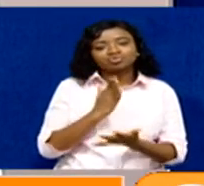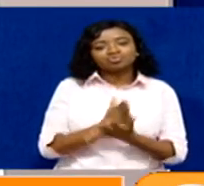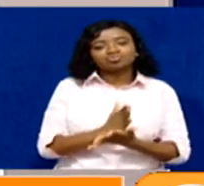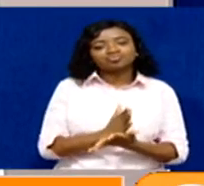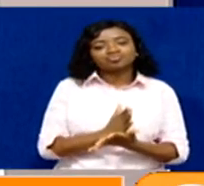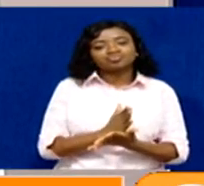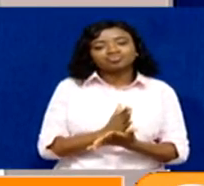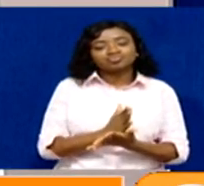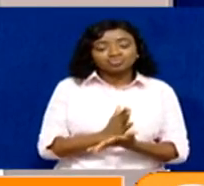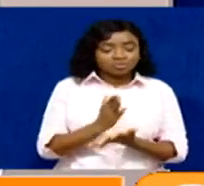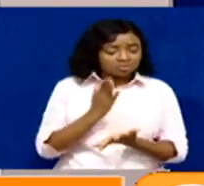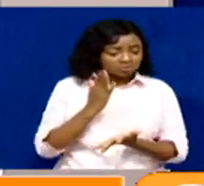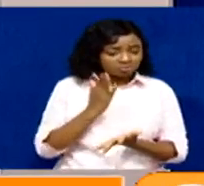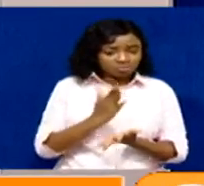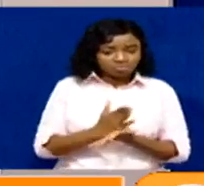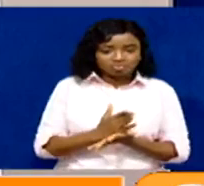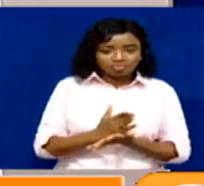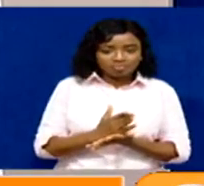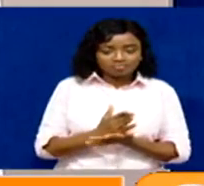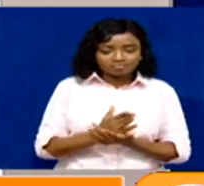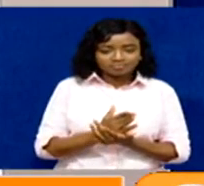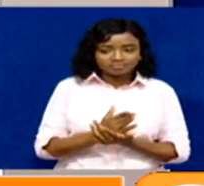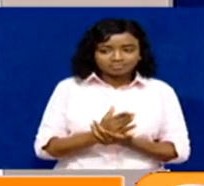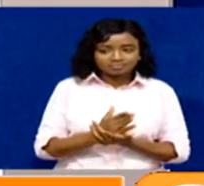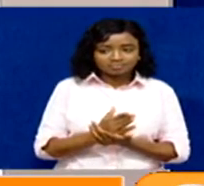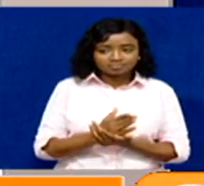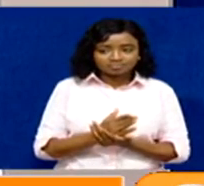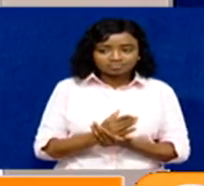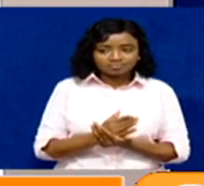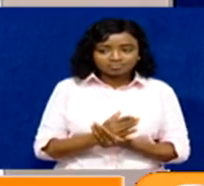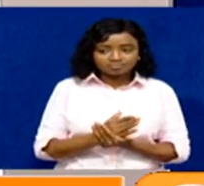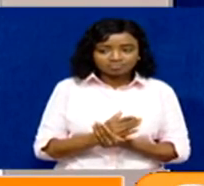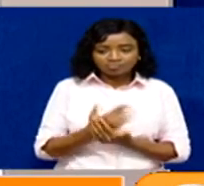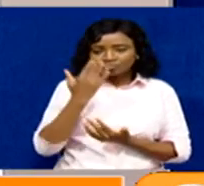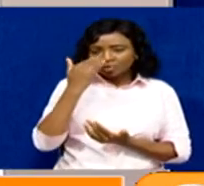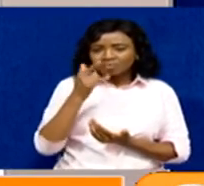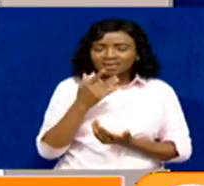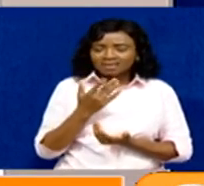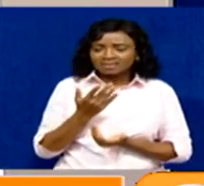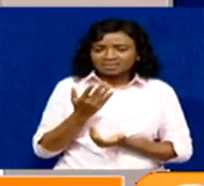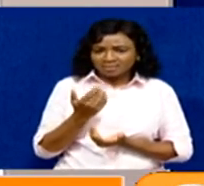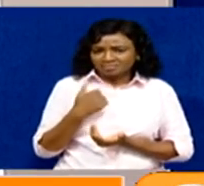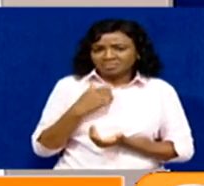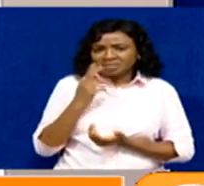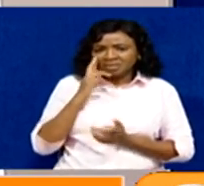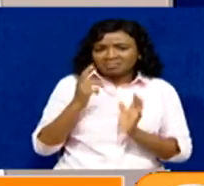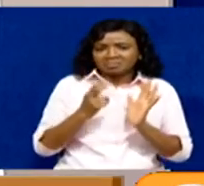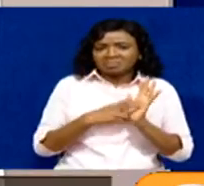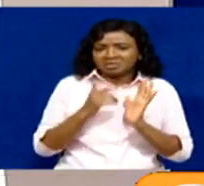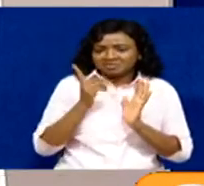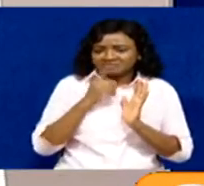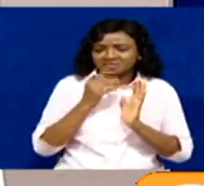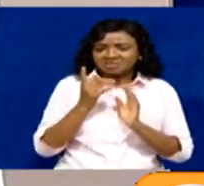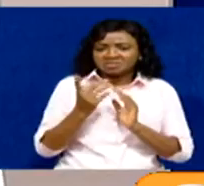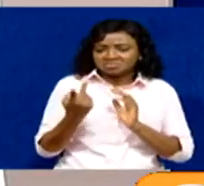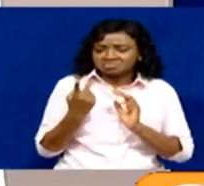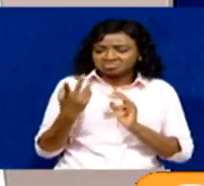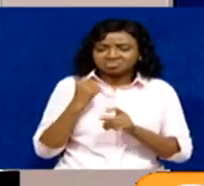And they speak to some of what I have noticed when we have worked